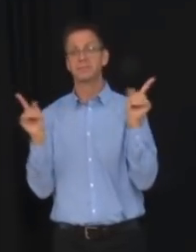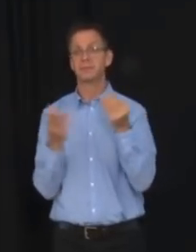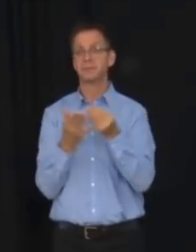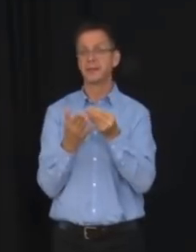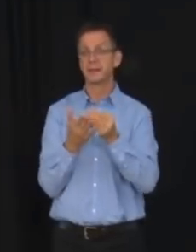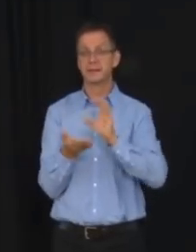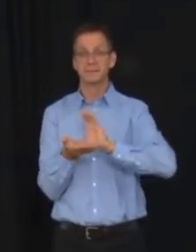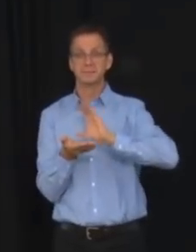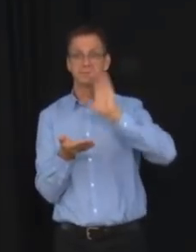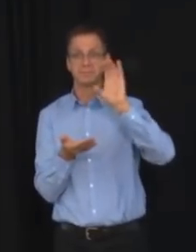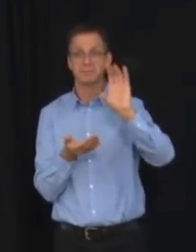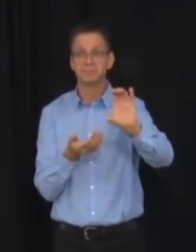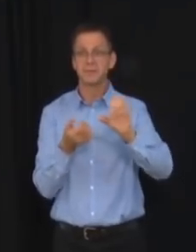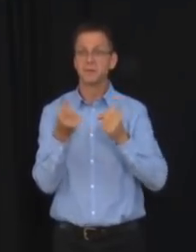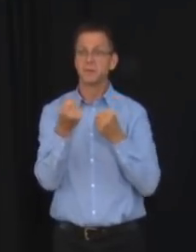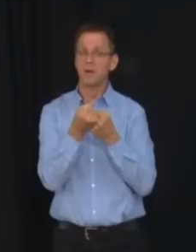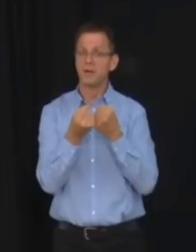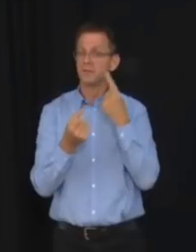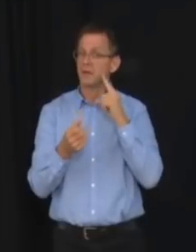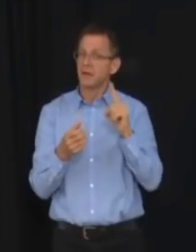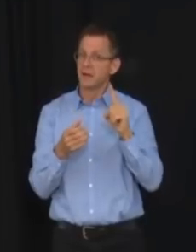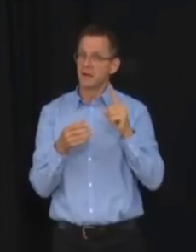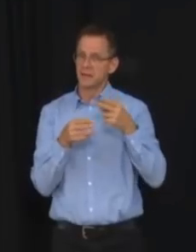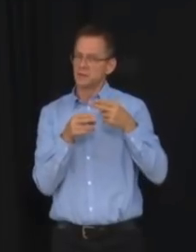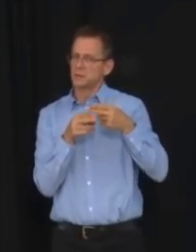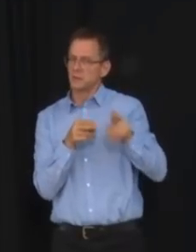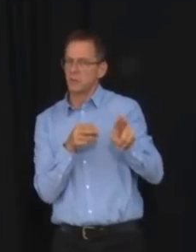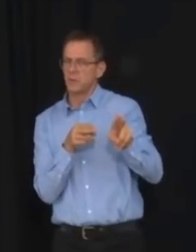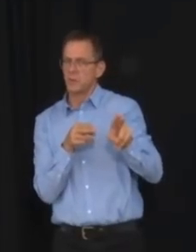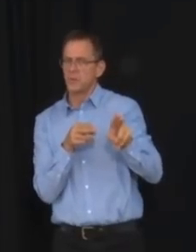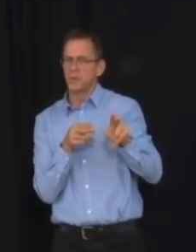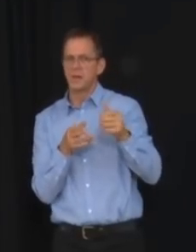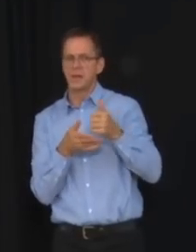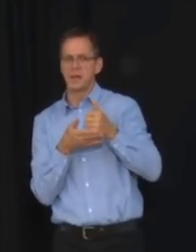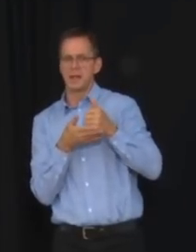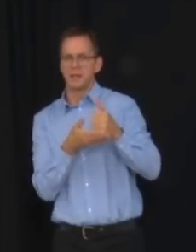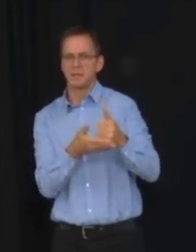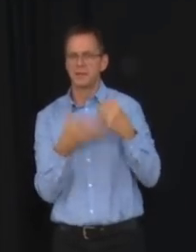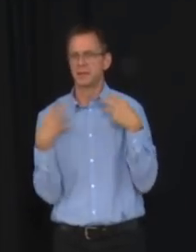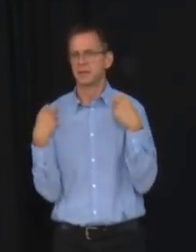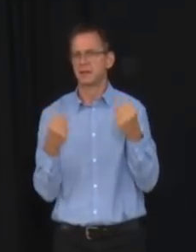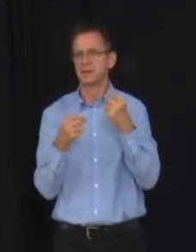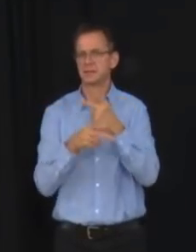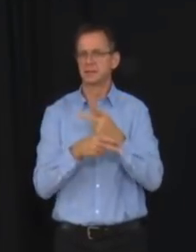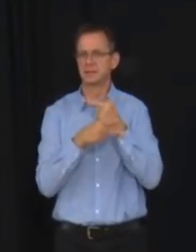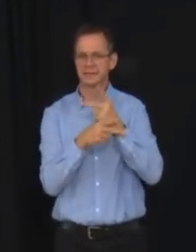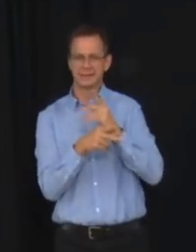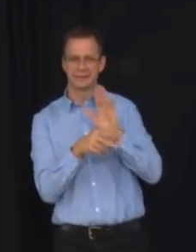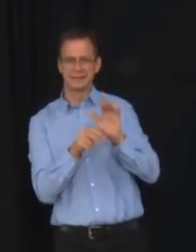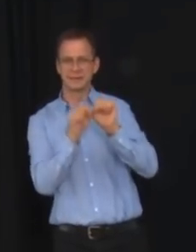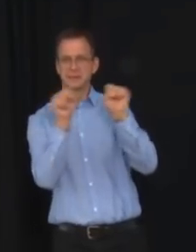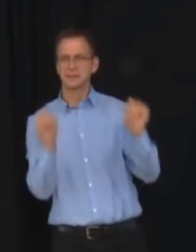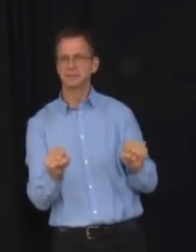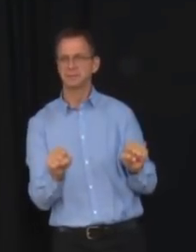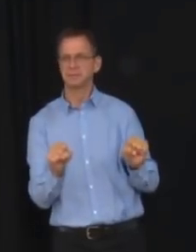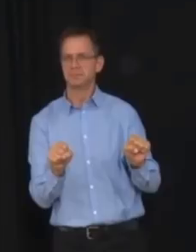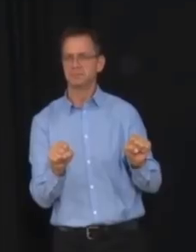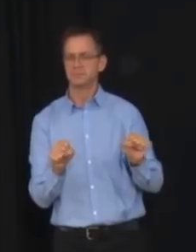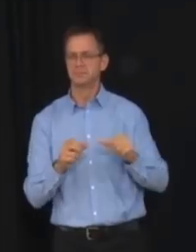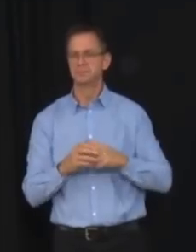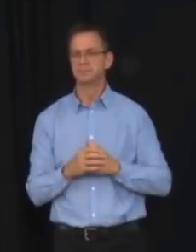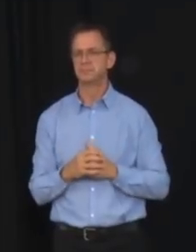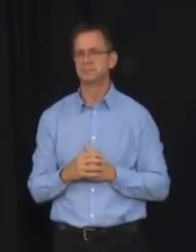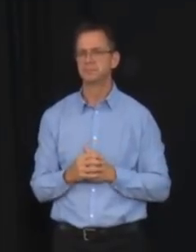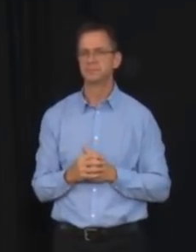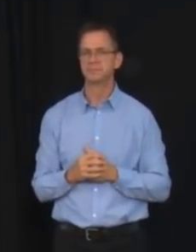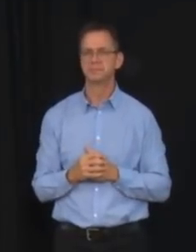modernize our continuing care system. And that effort is guided by the facility-based continuing care report, which